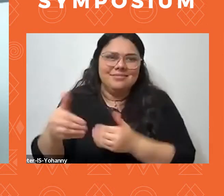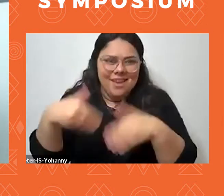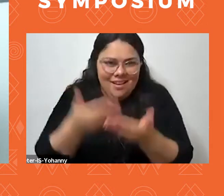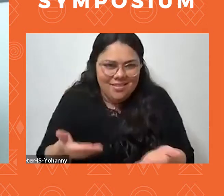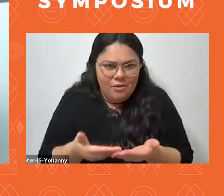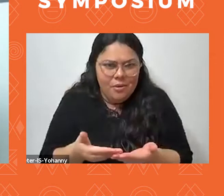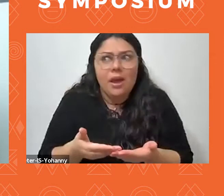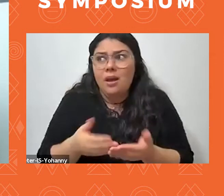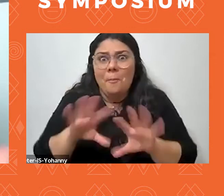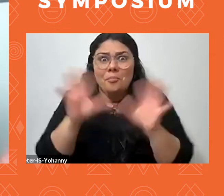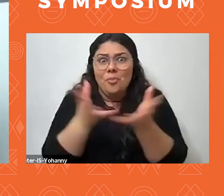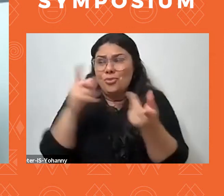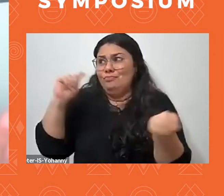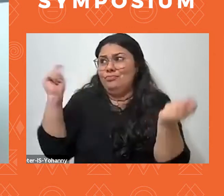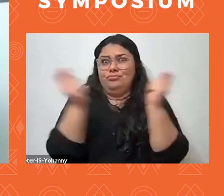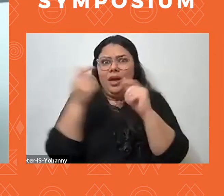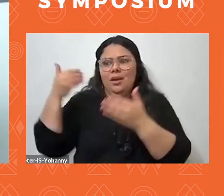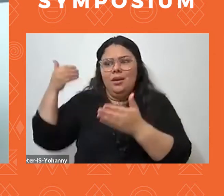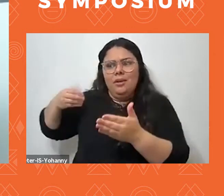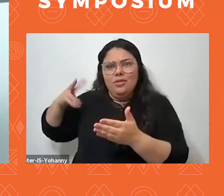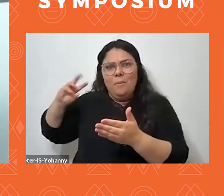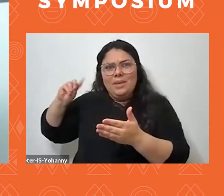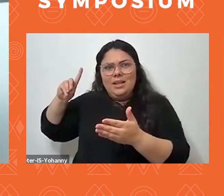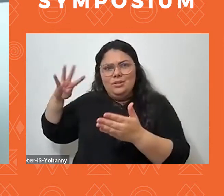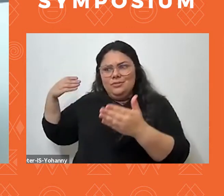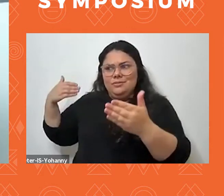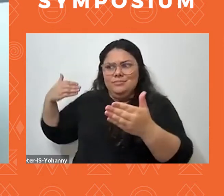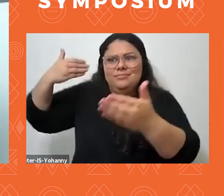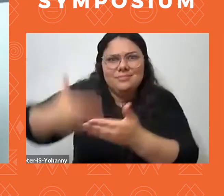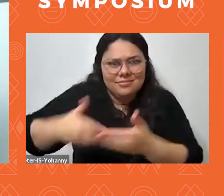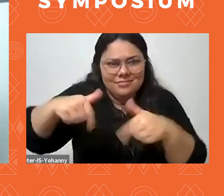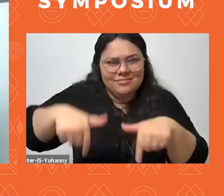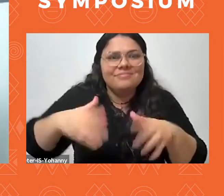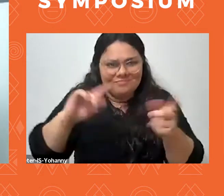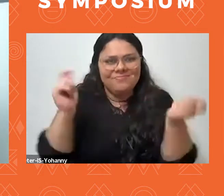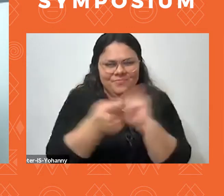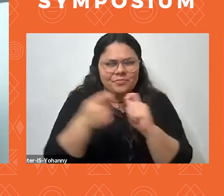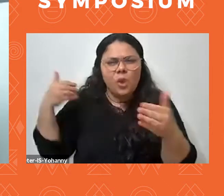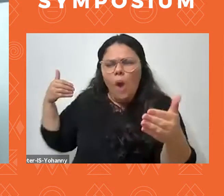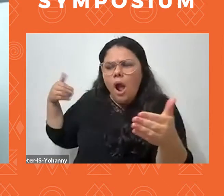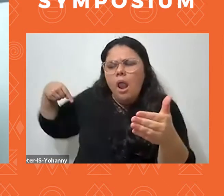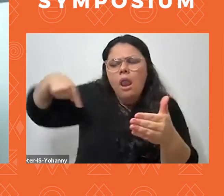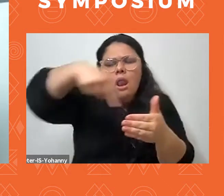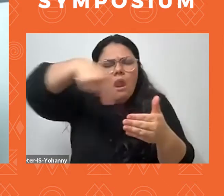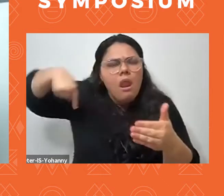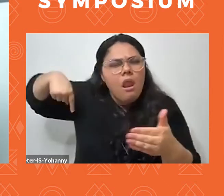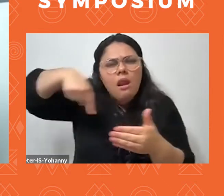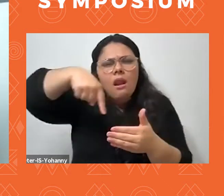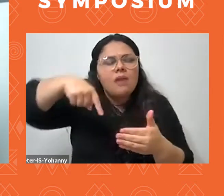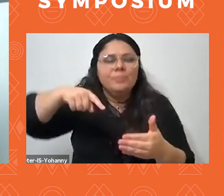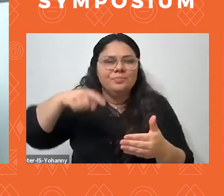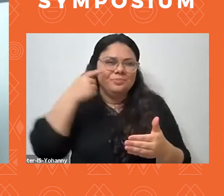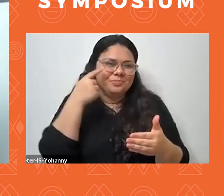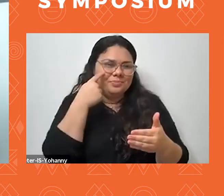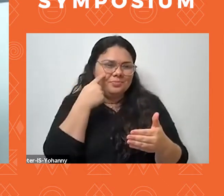else is going to be happening. Delhi to Kigali video, and then I want to spend some time just talking to you